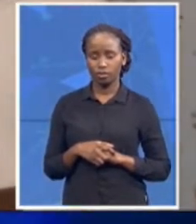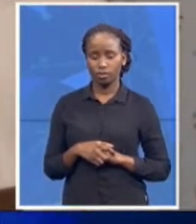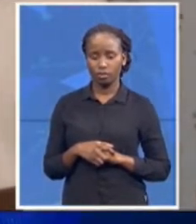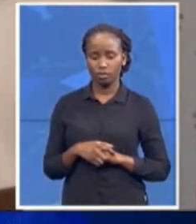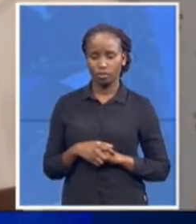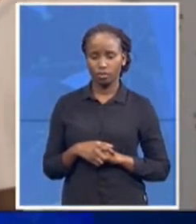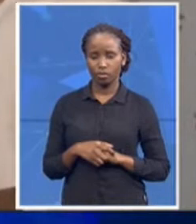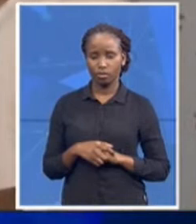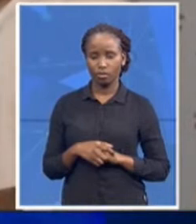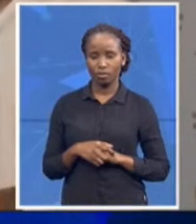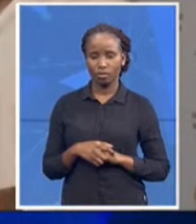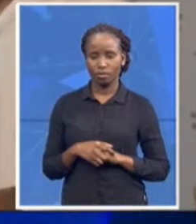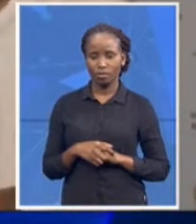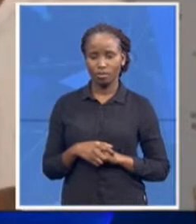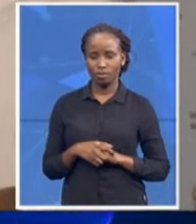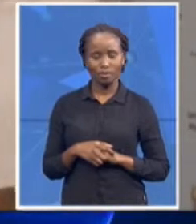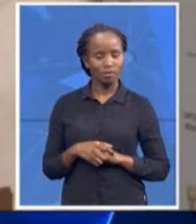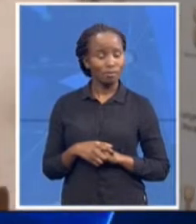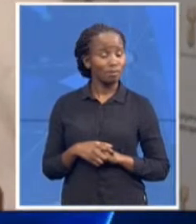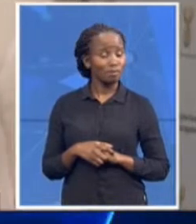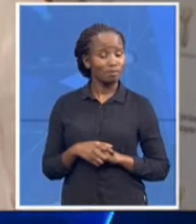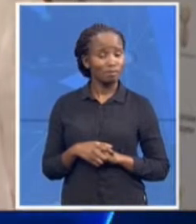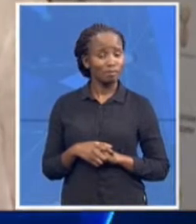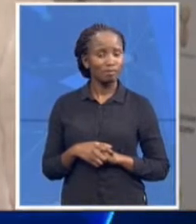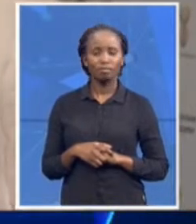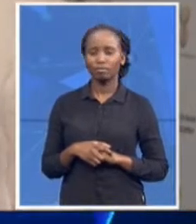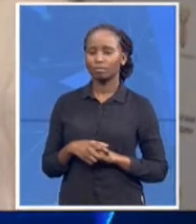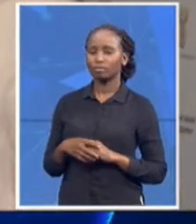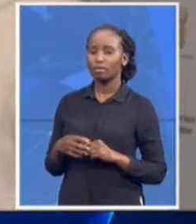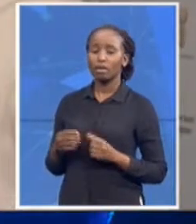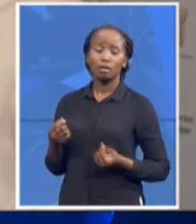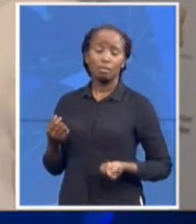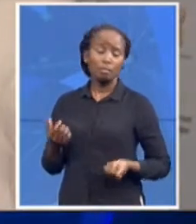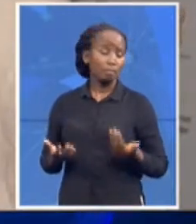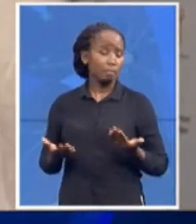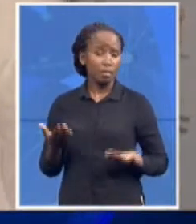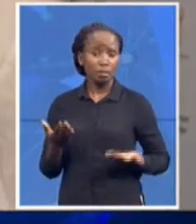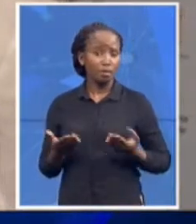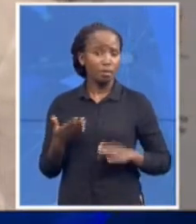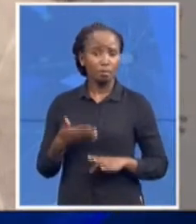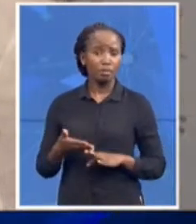ahead. Maybe before Advocate Nkosi comes in, one of the things